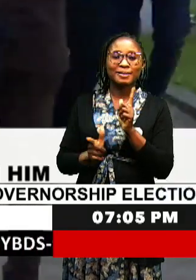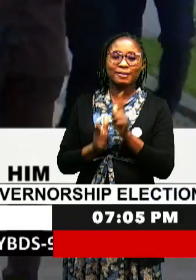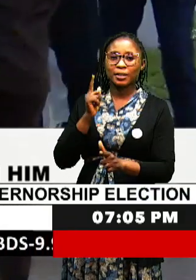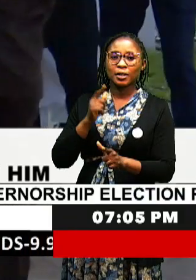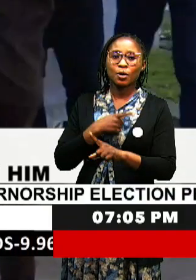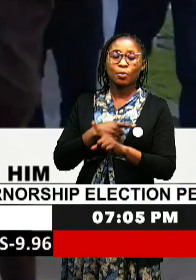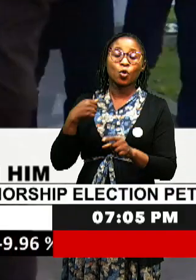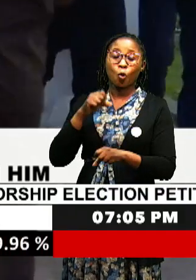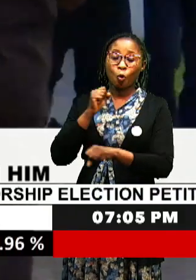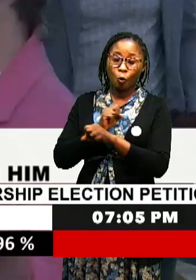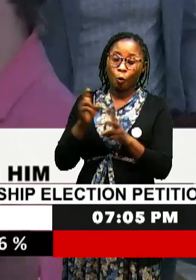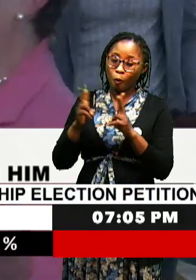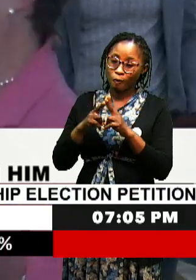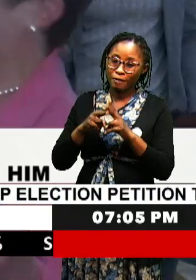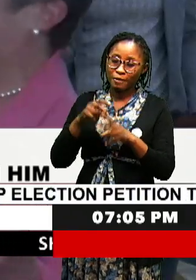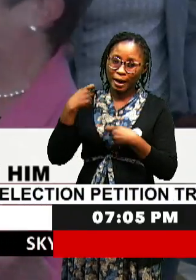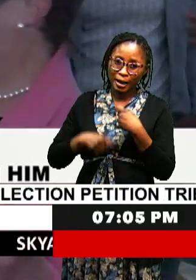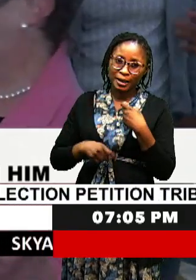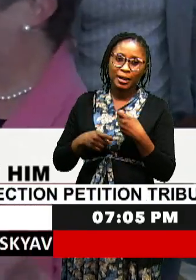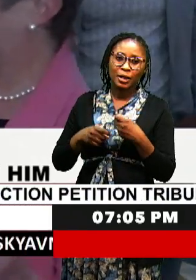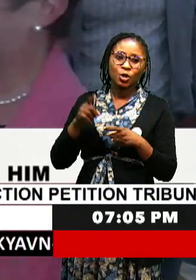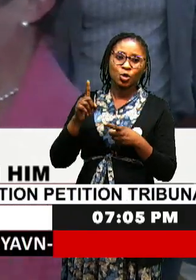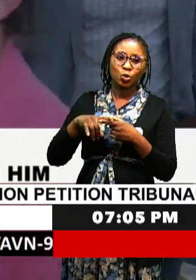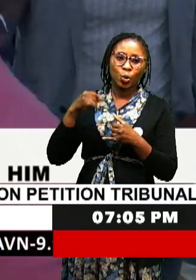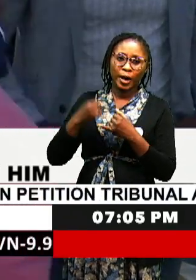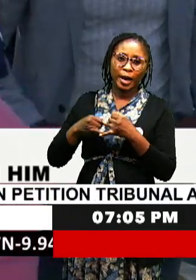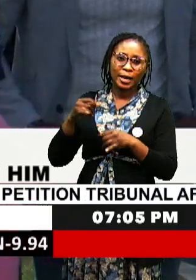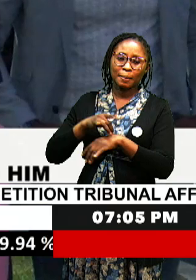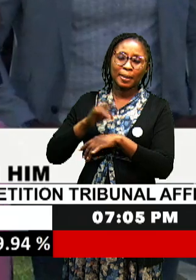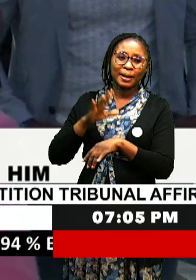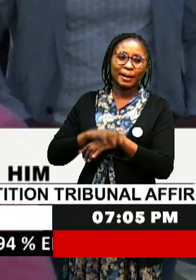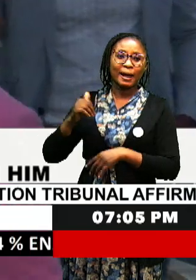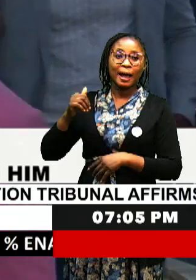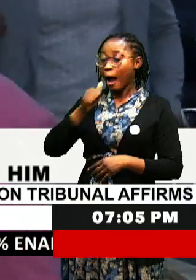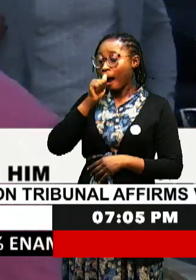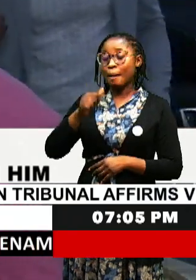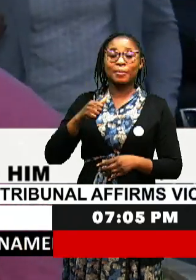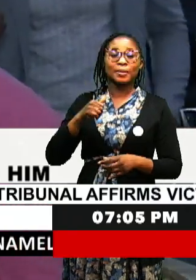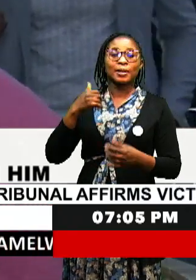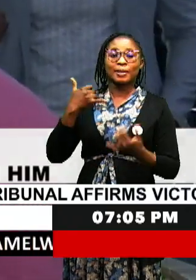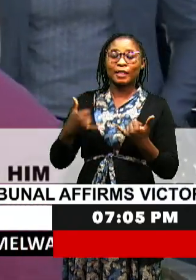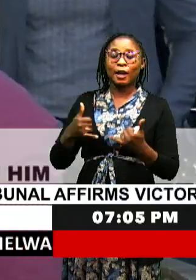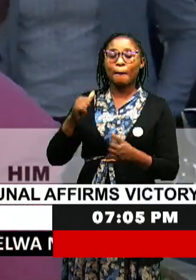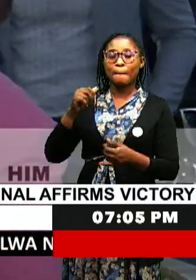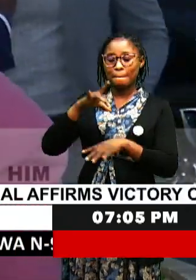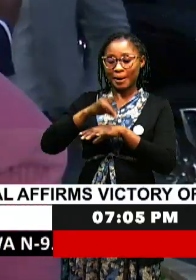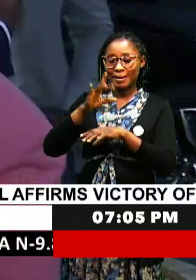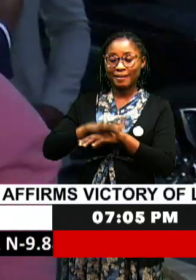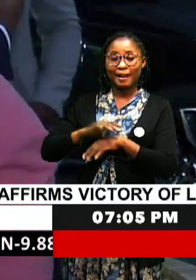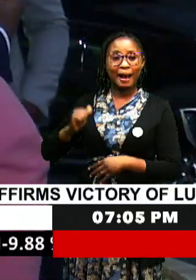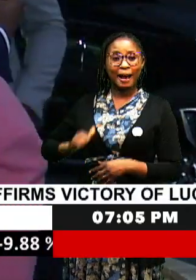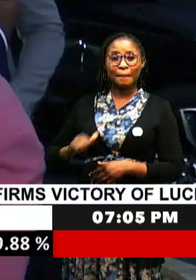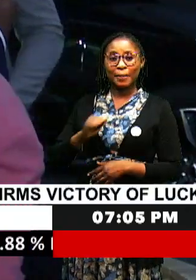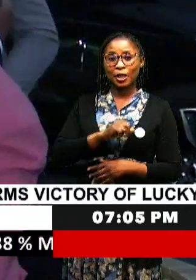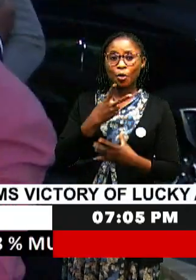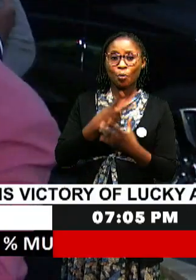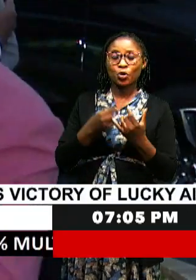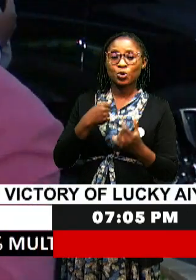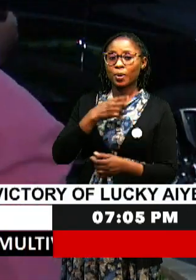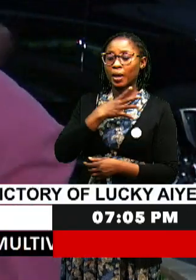work very, very hard. I'm the malaria ambassador, and then both me and Bill were members of